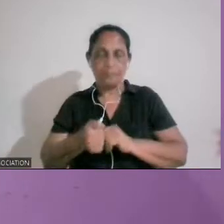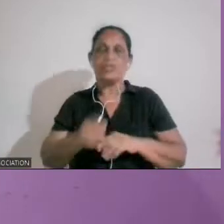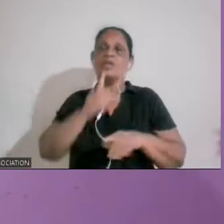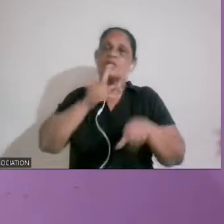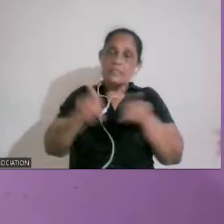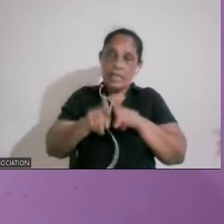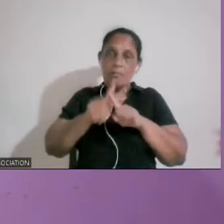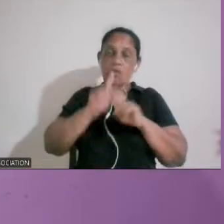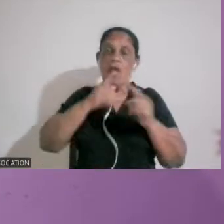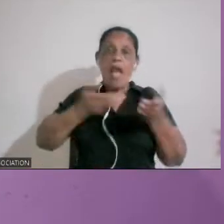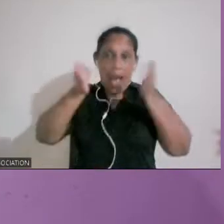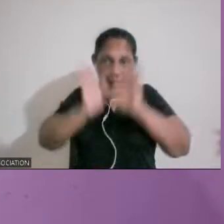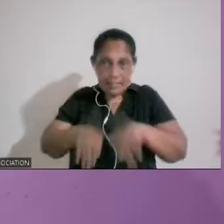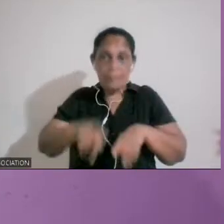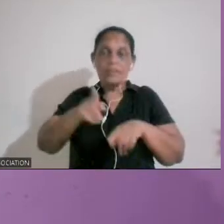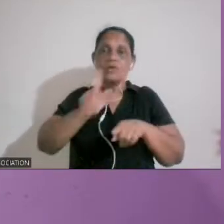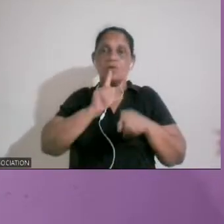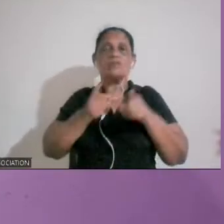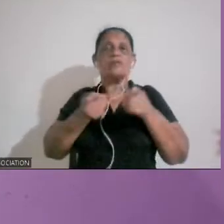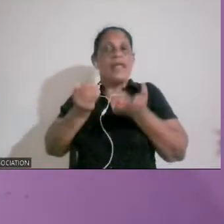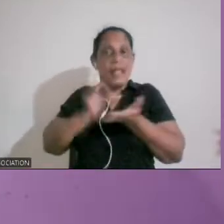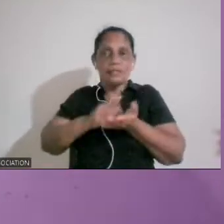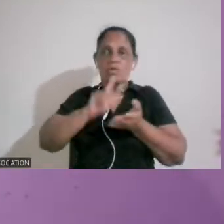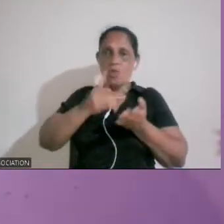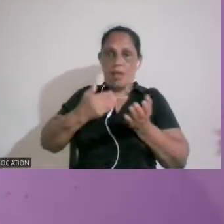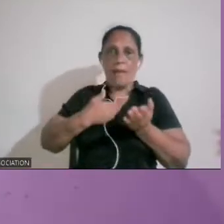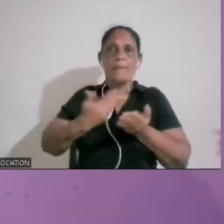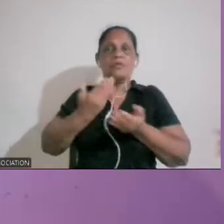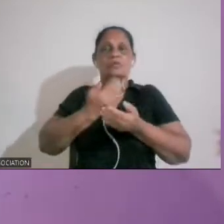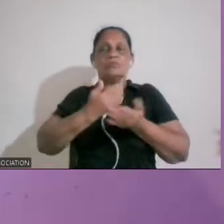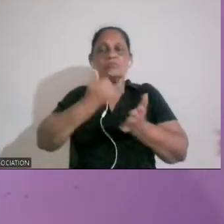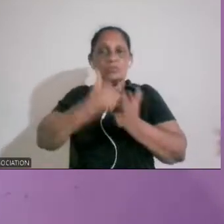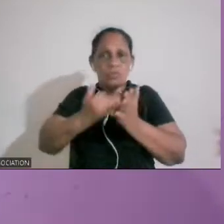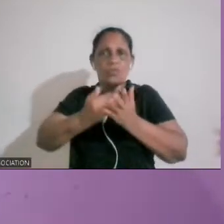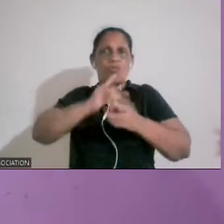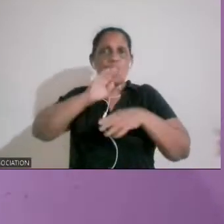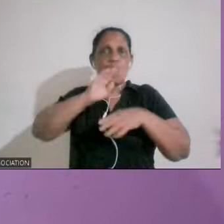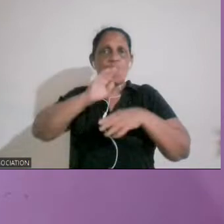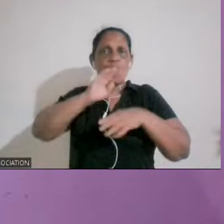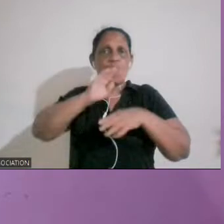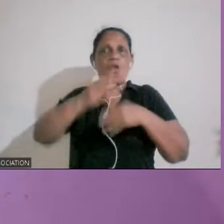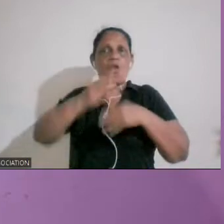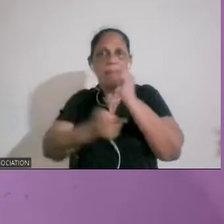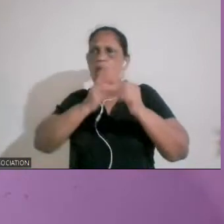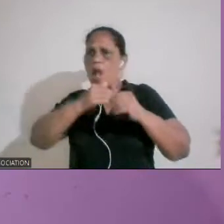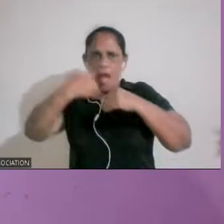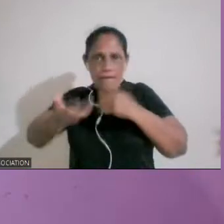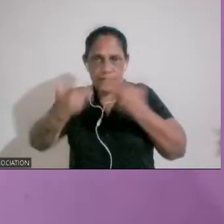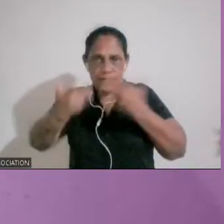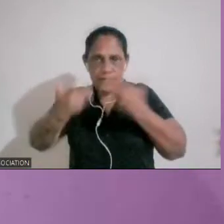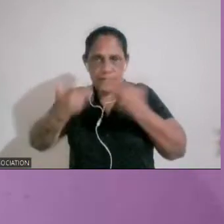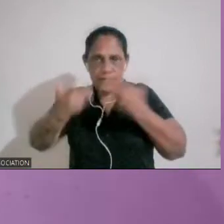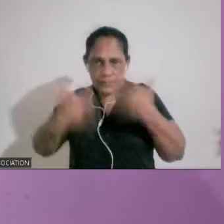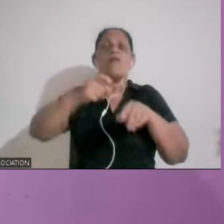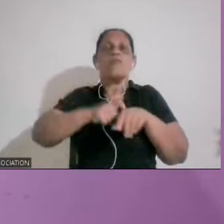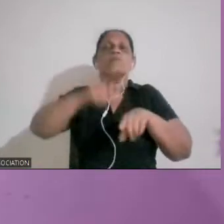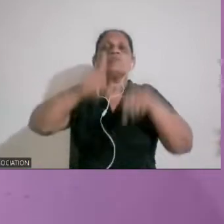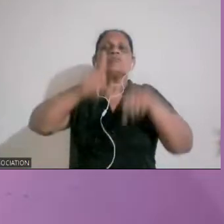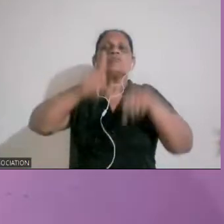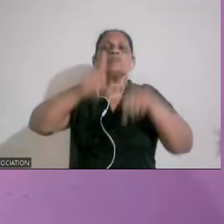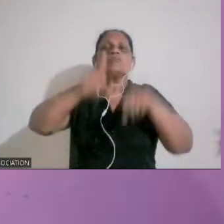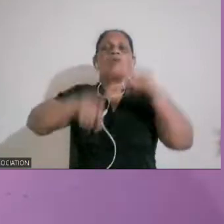regular. Similarly, towards the end, when you're at menopause, again your menstrual cycles can become irregular. So these